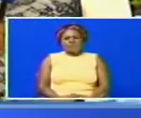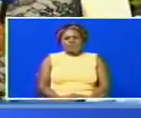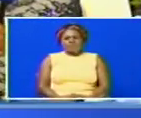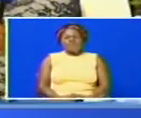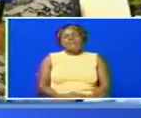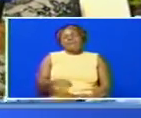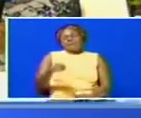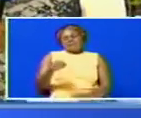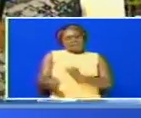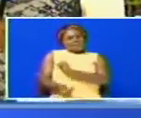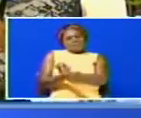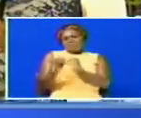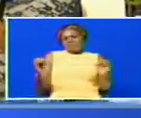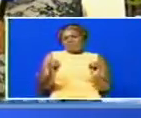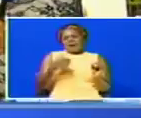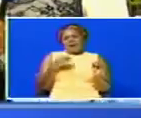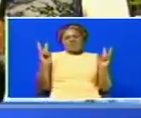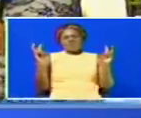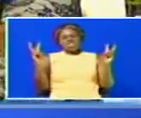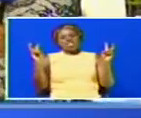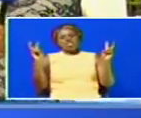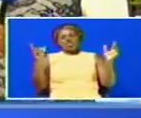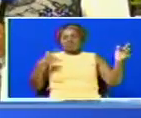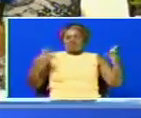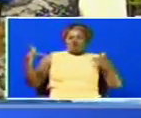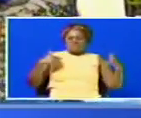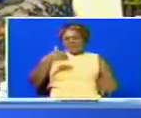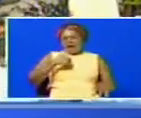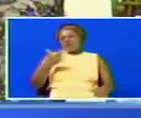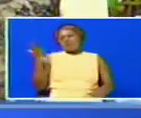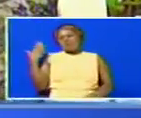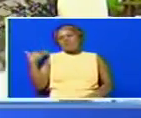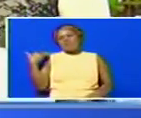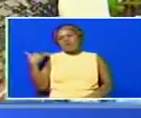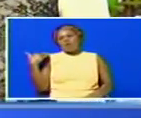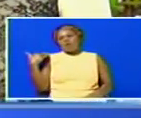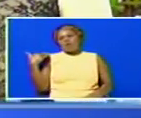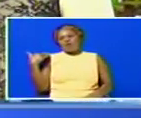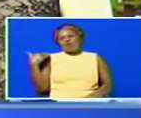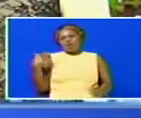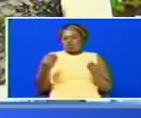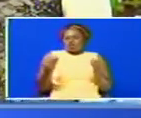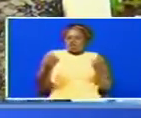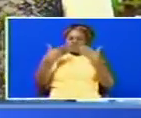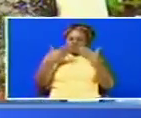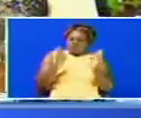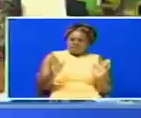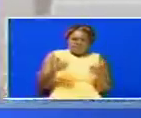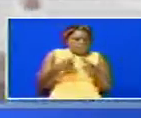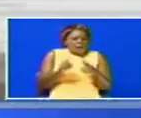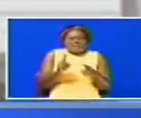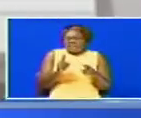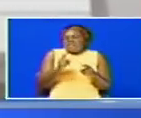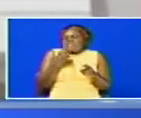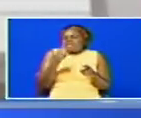Well, he didn't. He just said, I had issues, I had concerns, I had questions, I raised them, they were sorted out, they were answered, but he didn't say